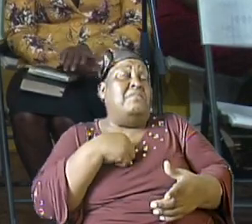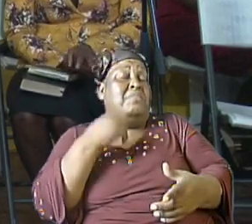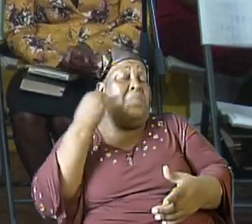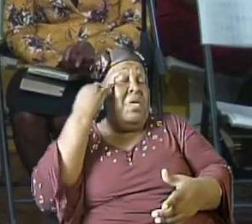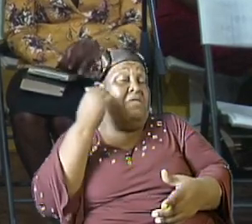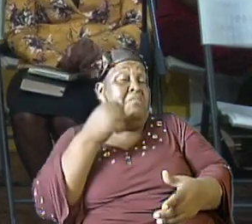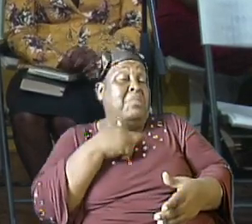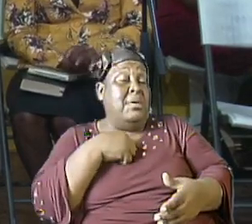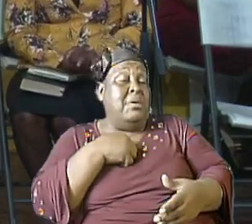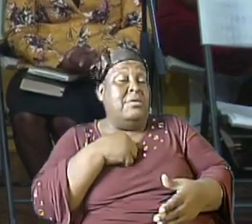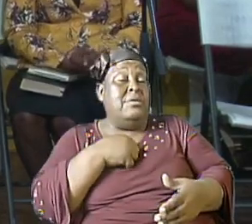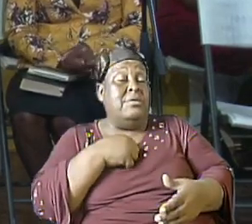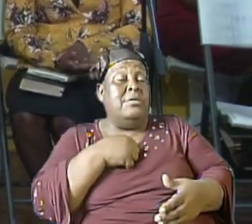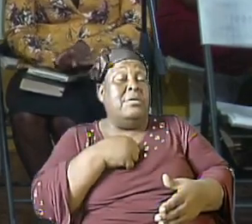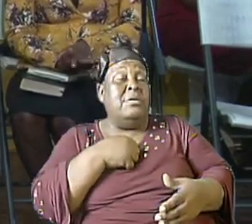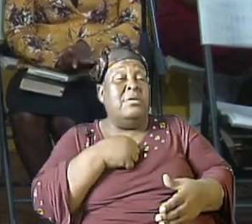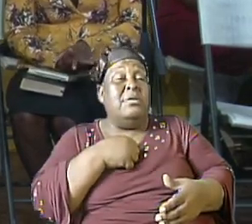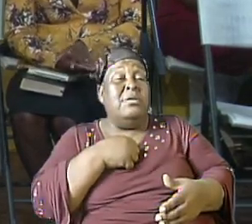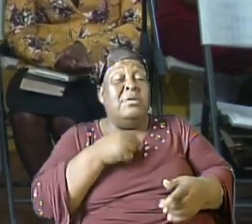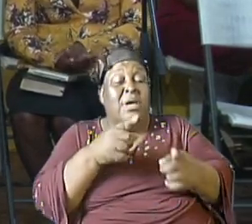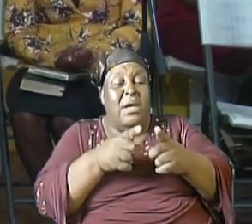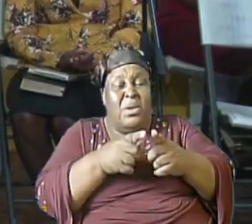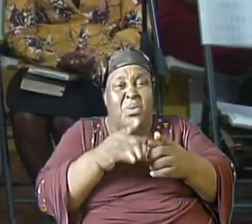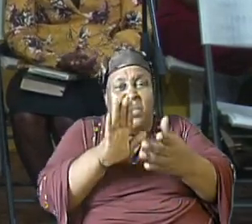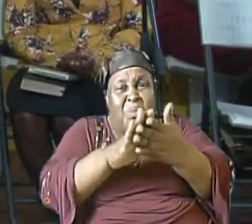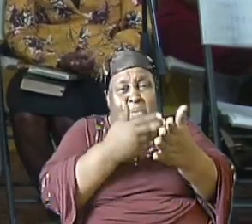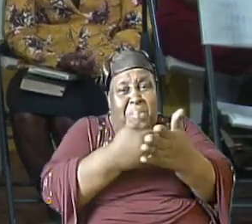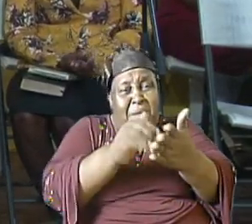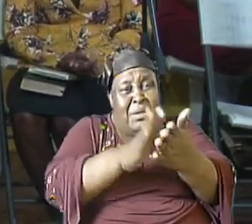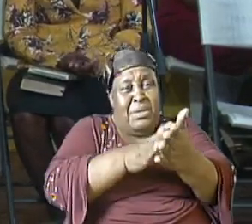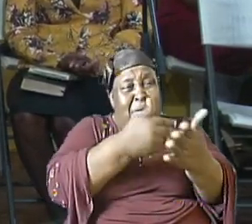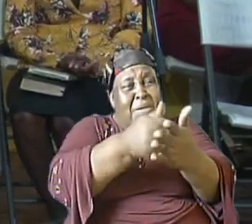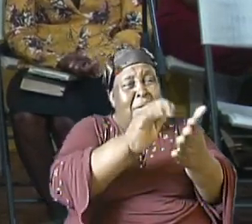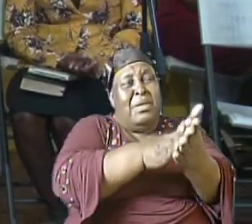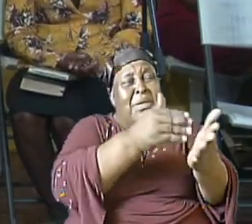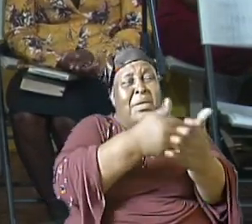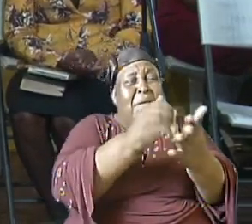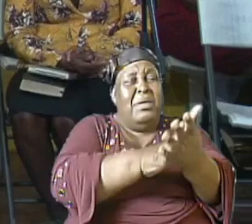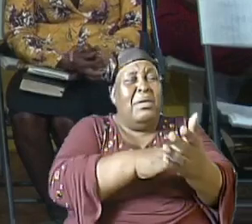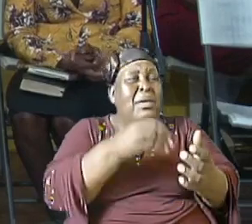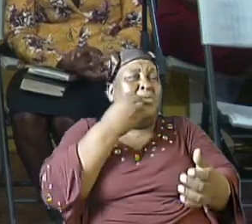doing, you know, a little cooking at home,